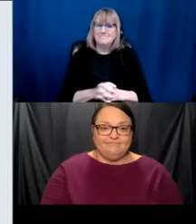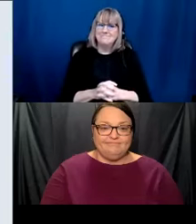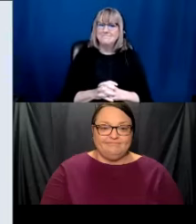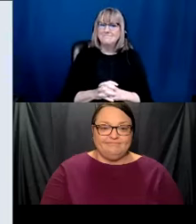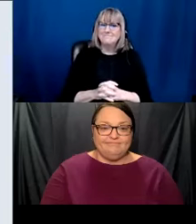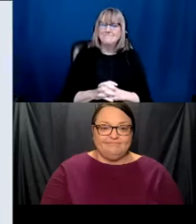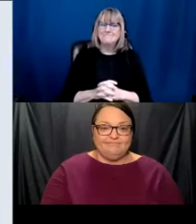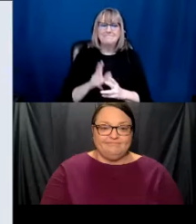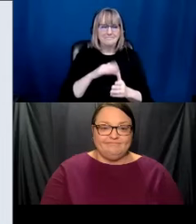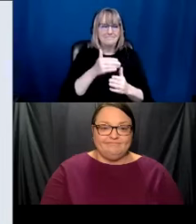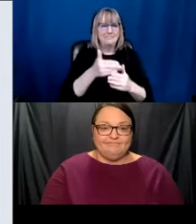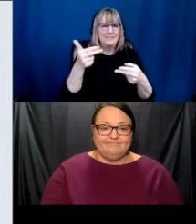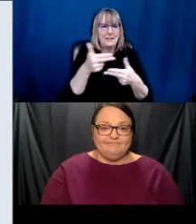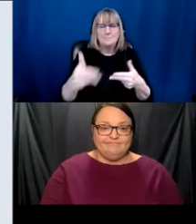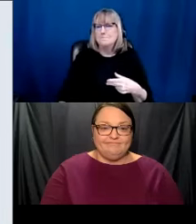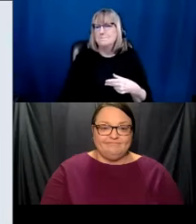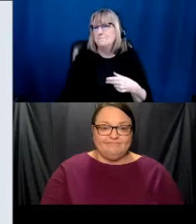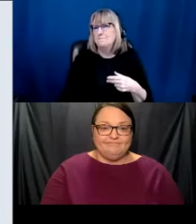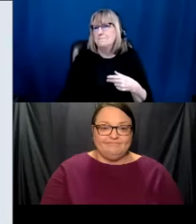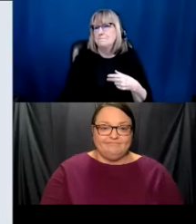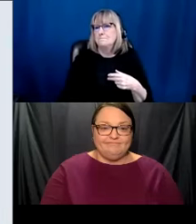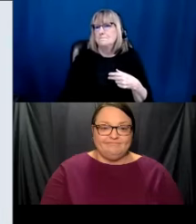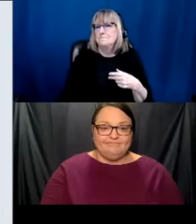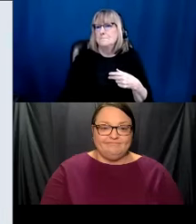favor indique si no puede escuchar.